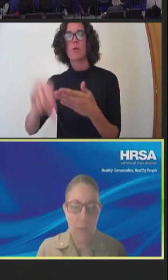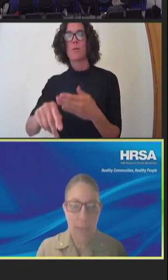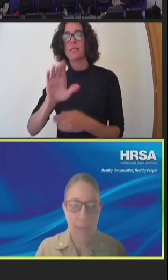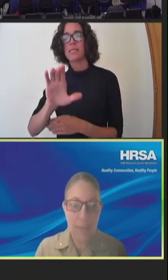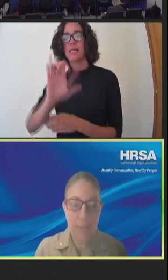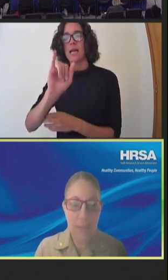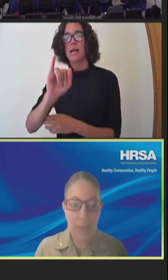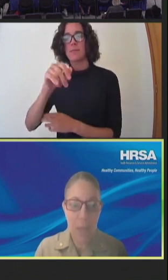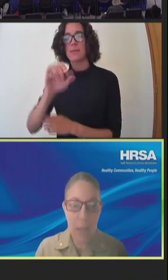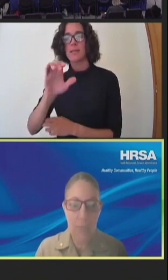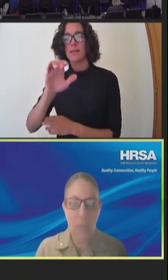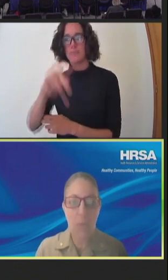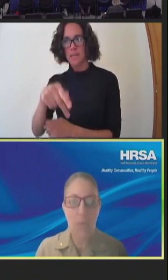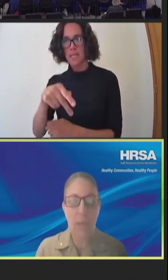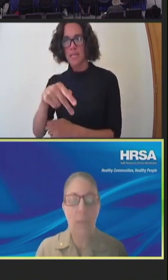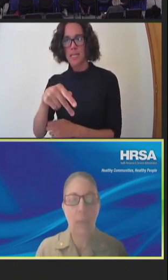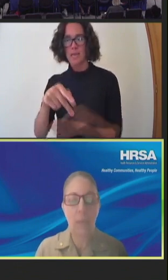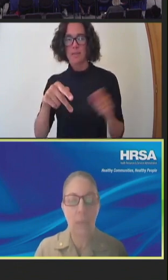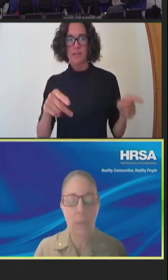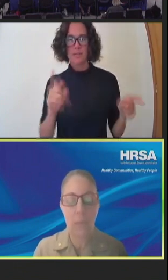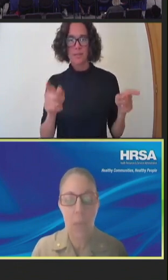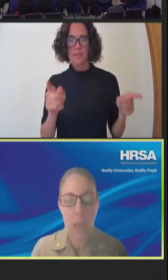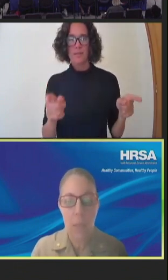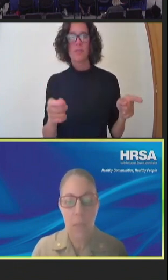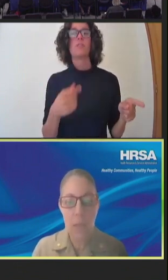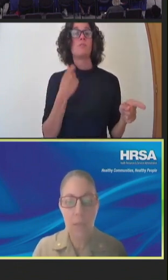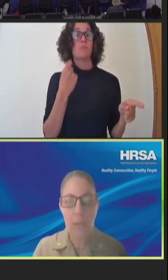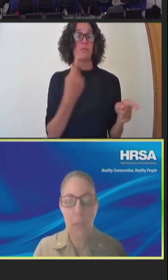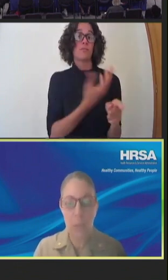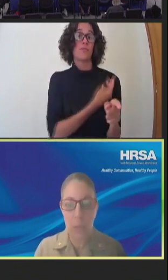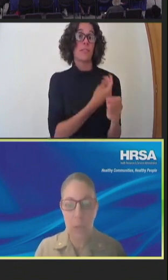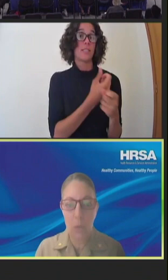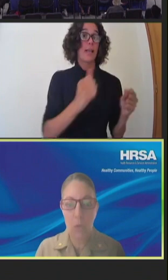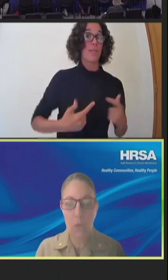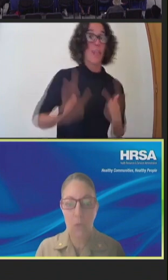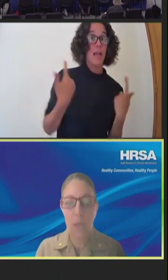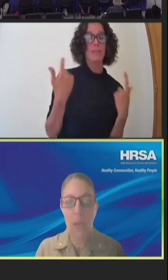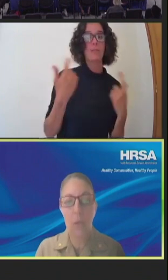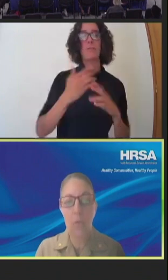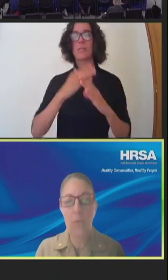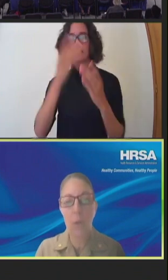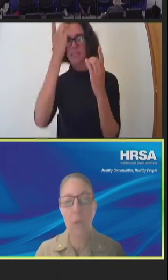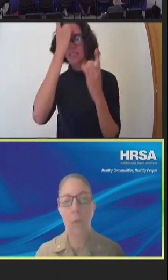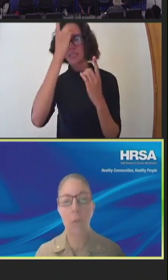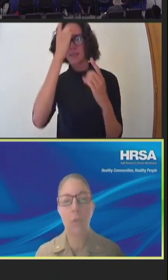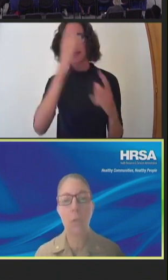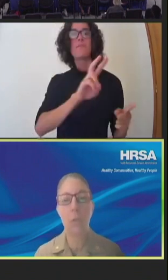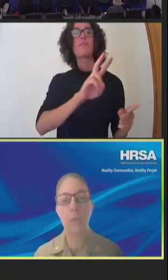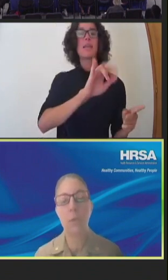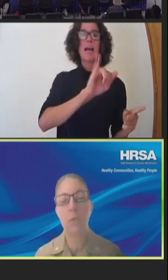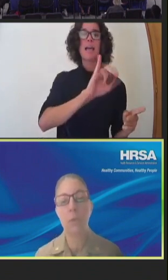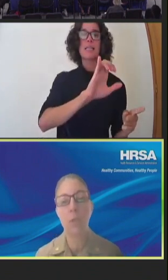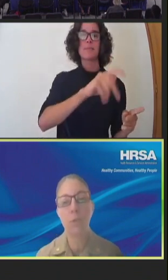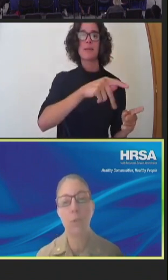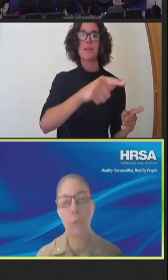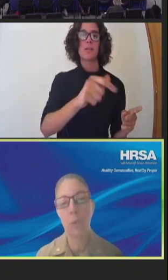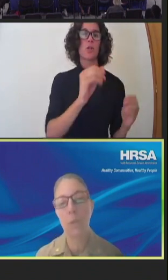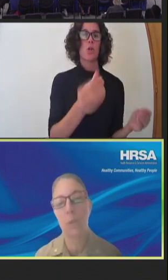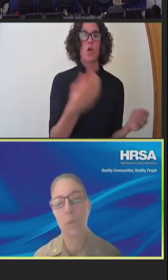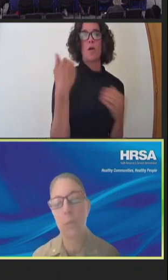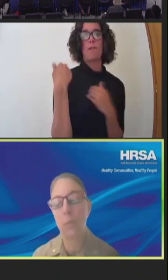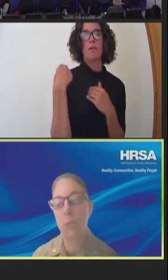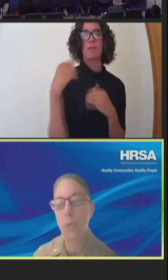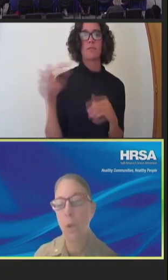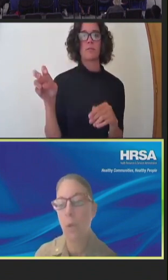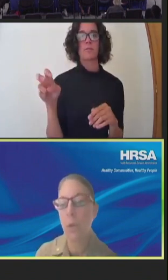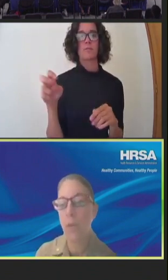know, vaccines save lives and prevent disease. The VICP, which is a no-fault alternative to the traditional tort